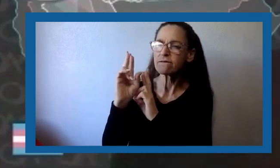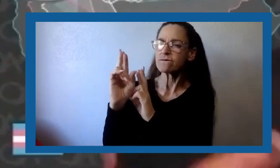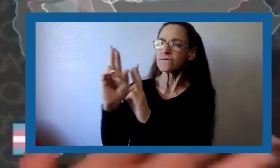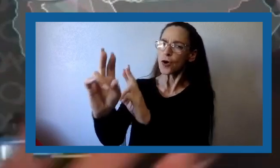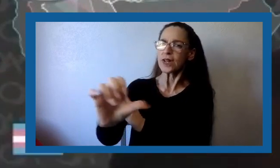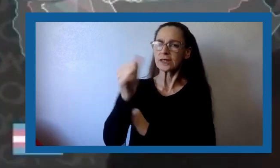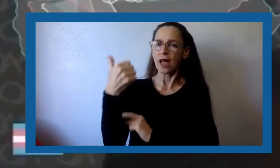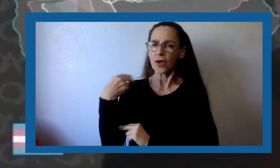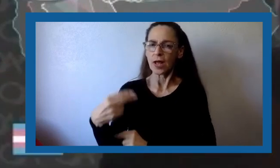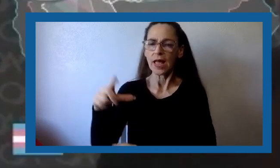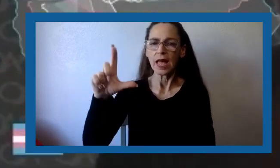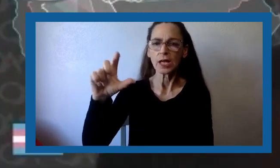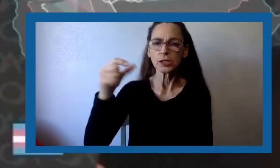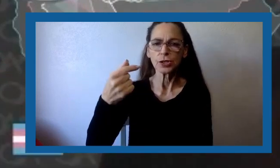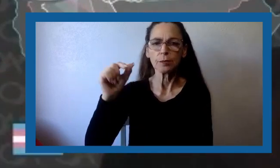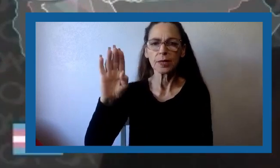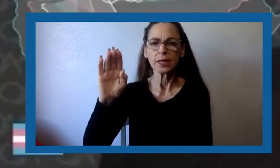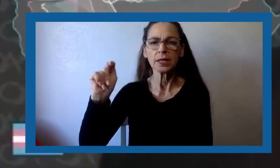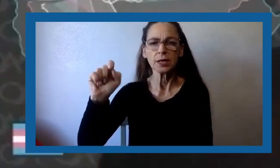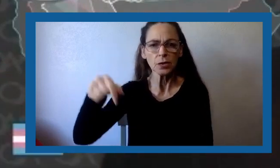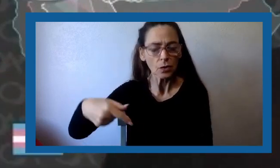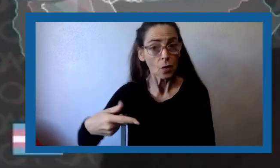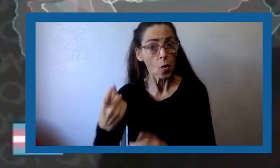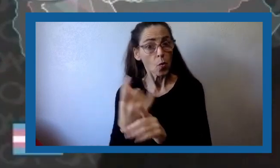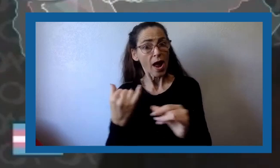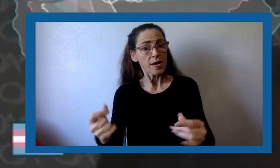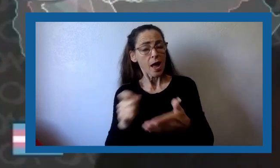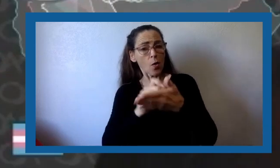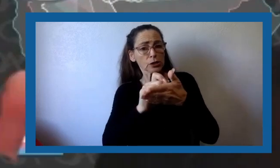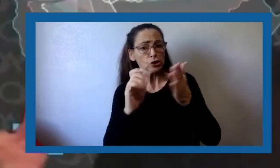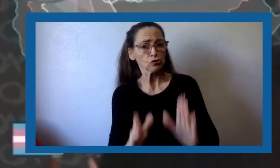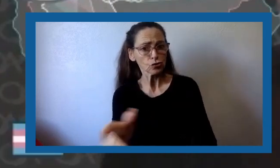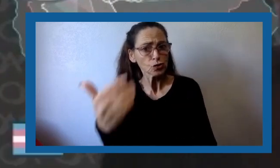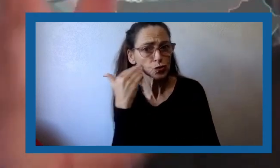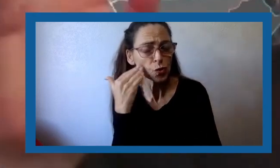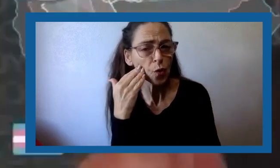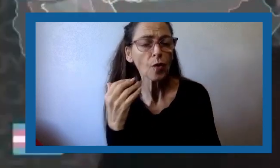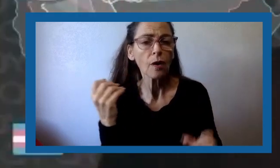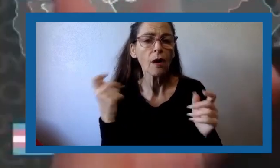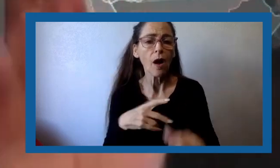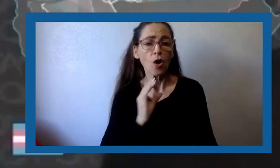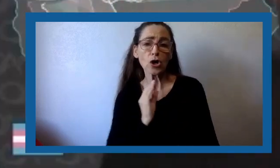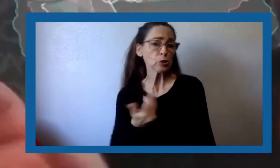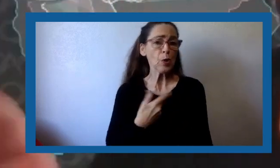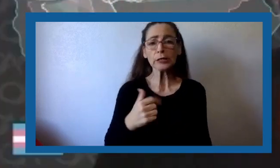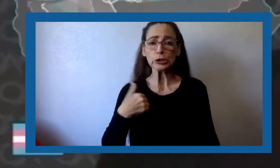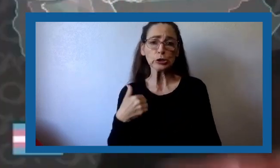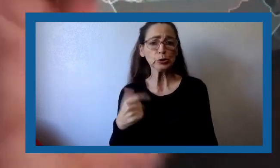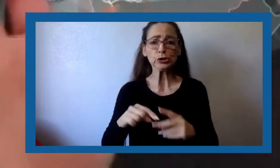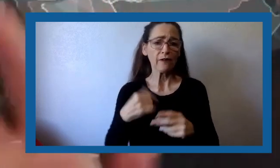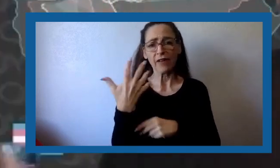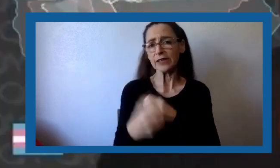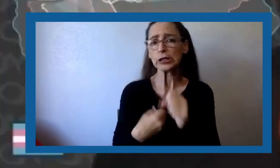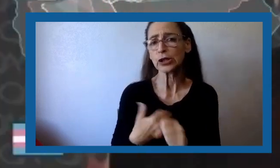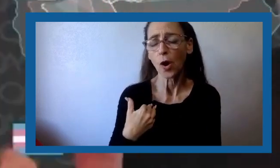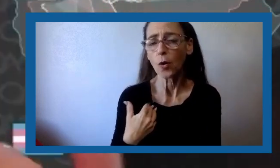of history, especially LGBTQ history. And in this current climate, as a journalist, with all that, trans youth just started 5 years ago, with